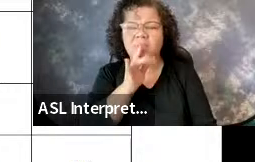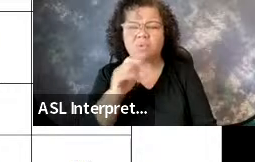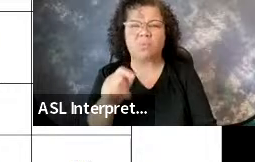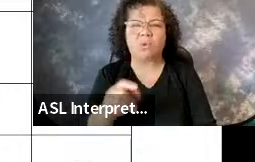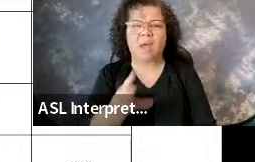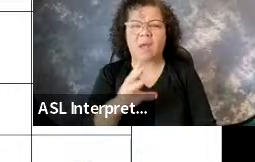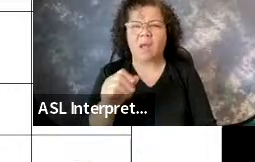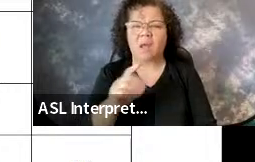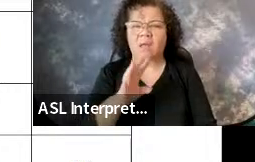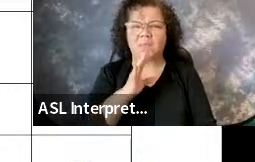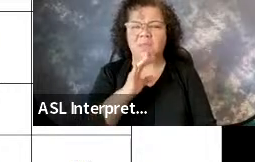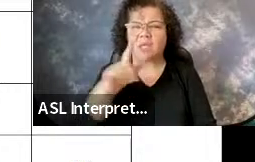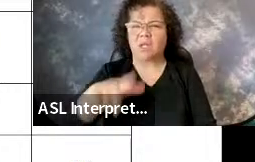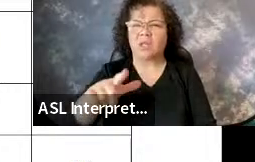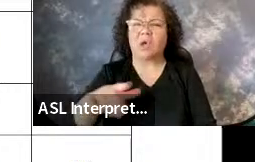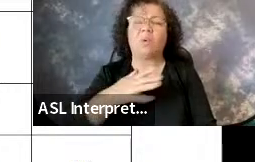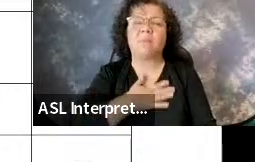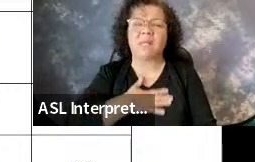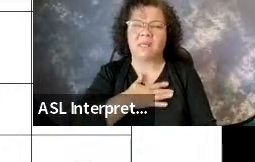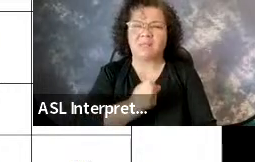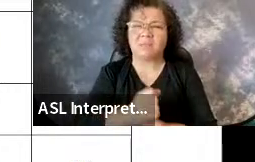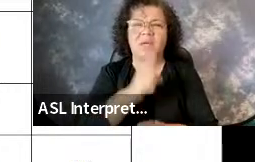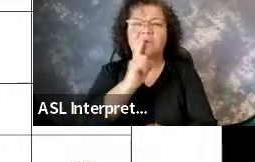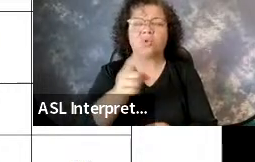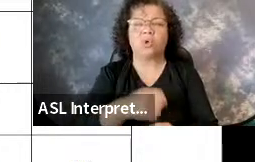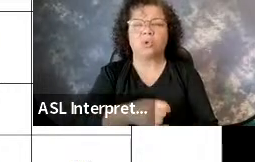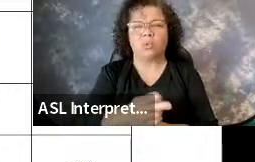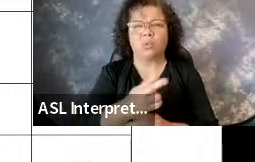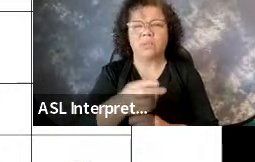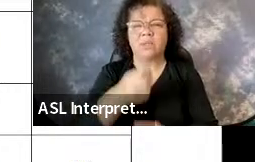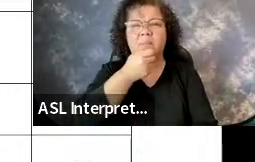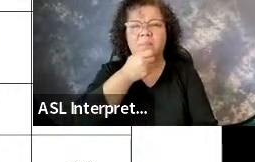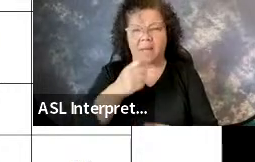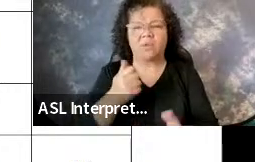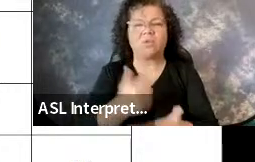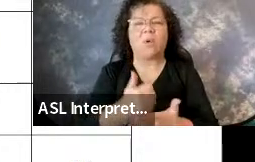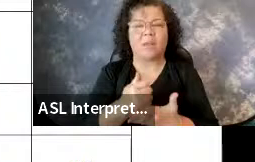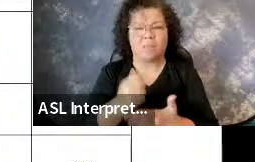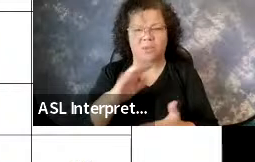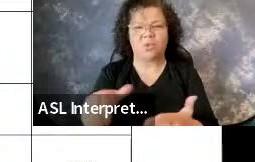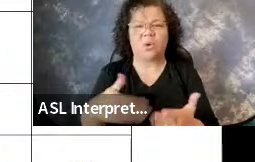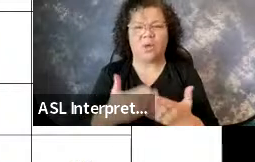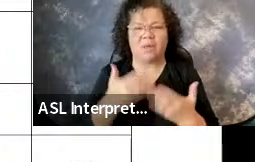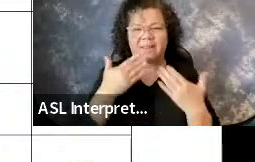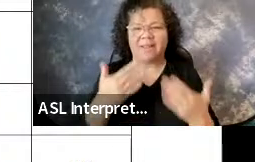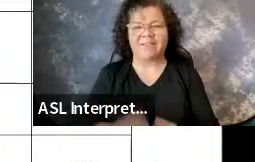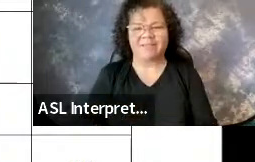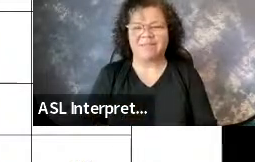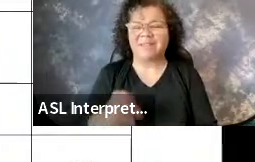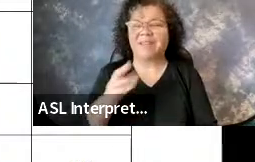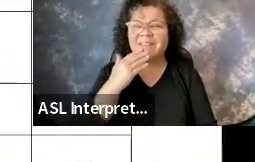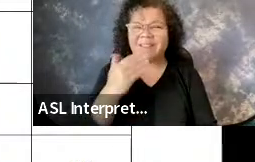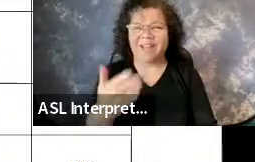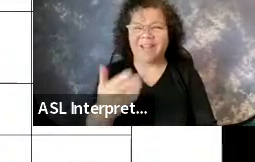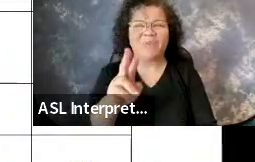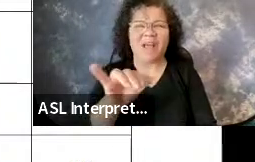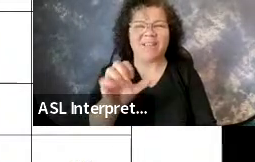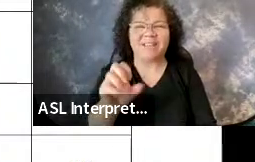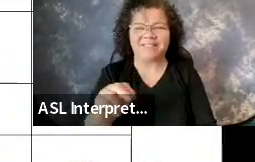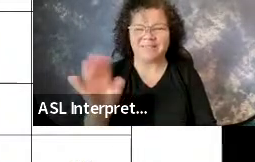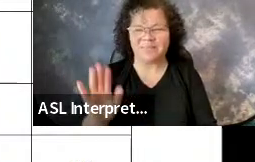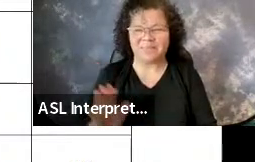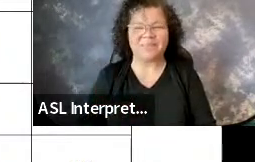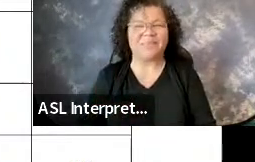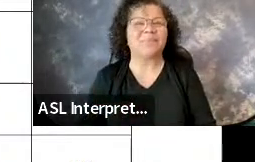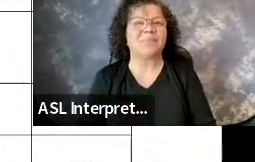low voices. So if you could please make sure you're talking into the mic to help us all out. Thanks, Ryan.